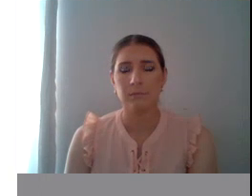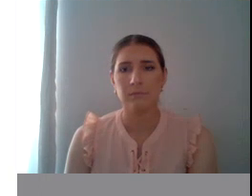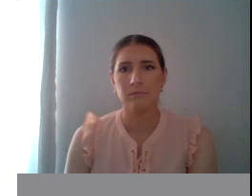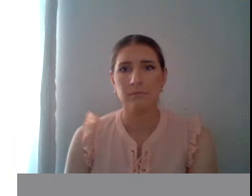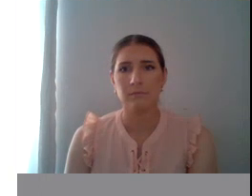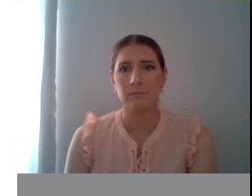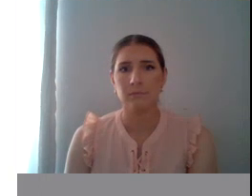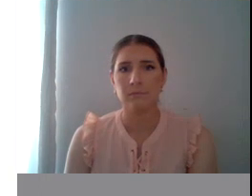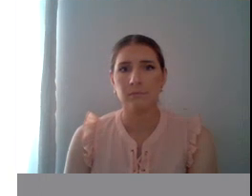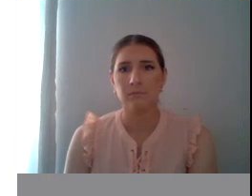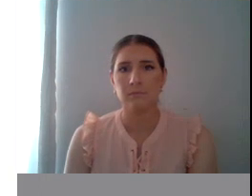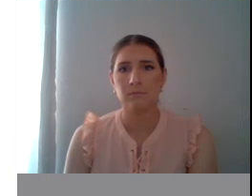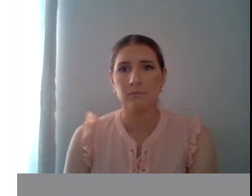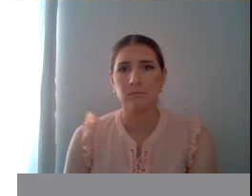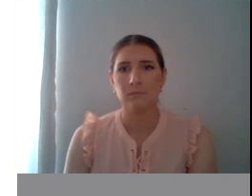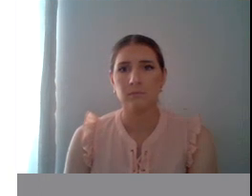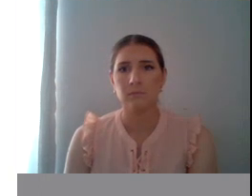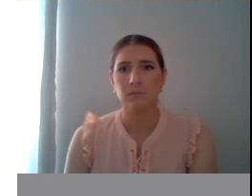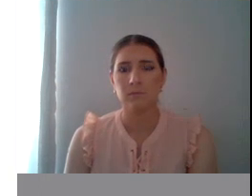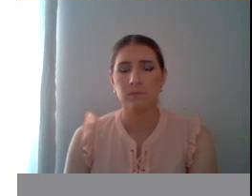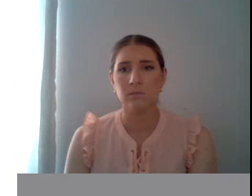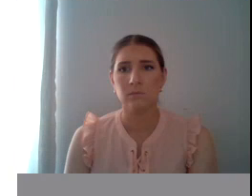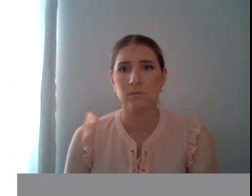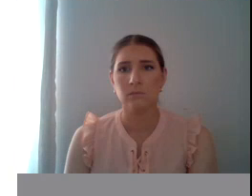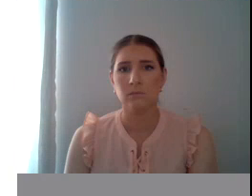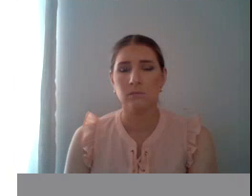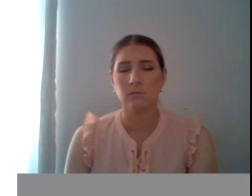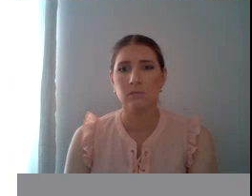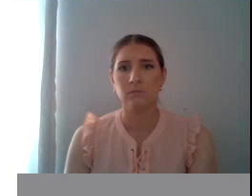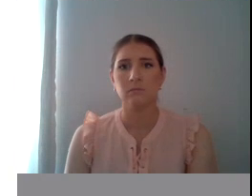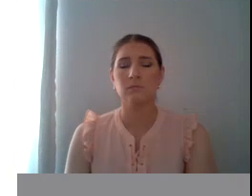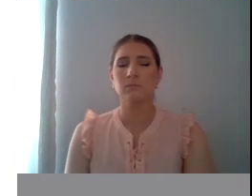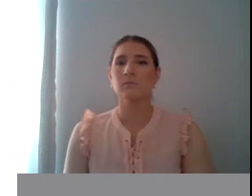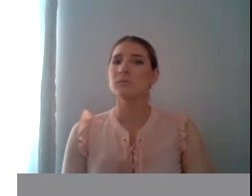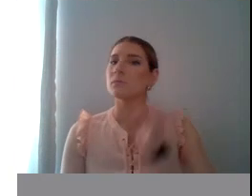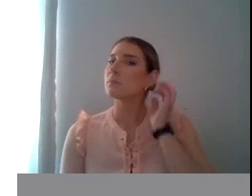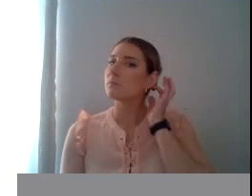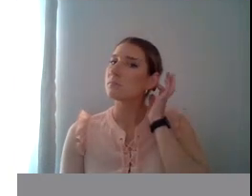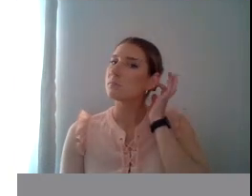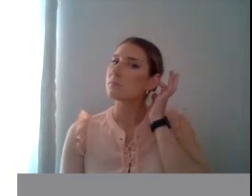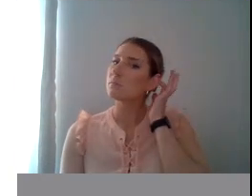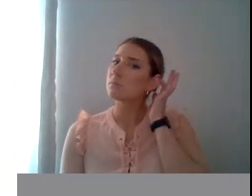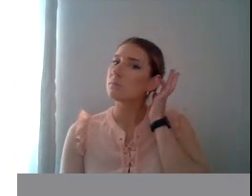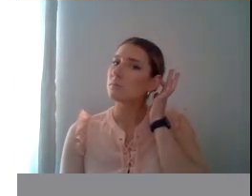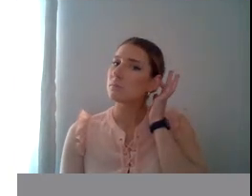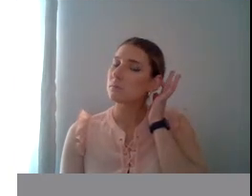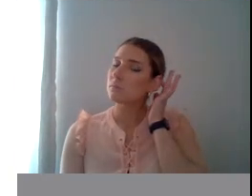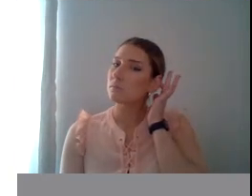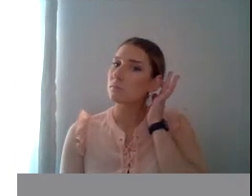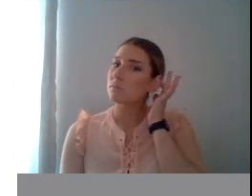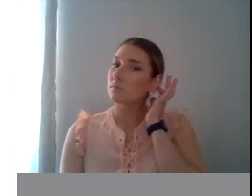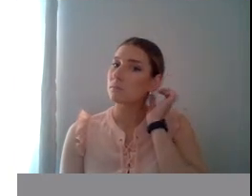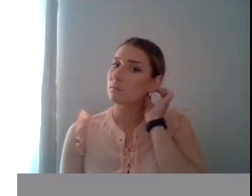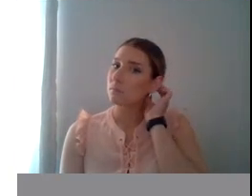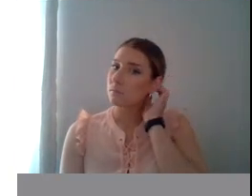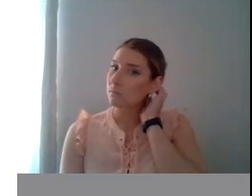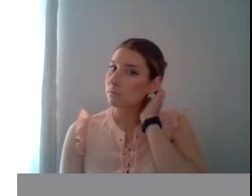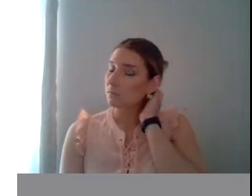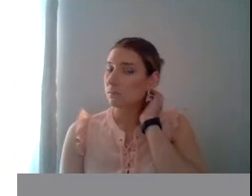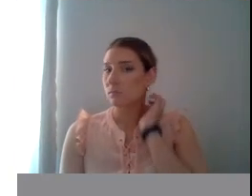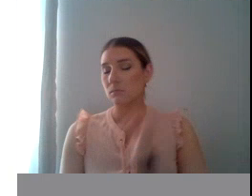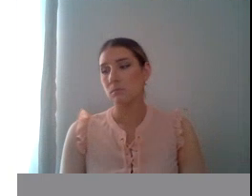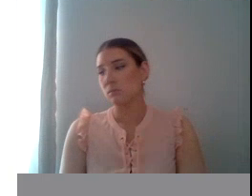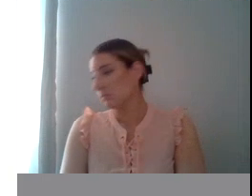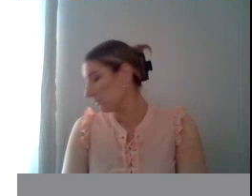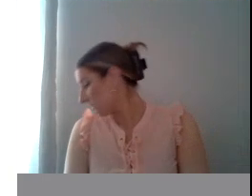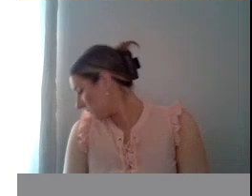access to these medications. And there are also, concerns in terms of, cost sharing, as some of the women need to